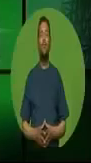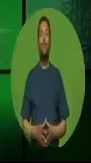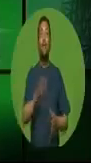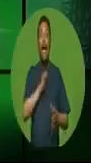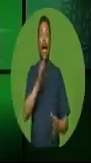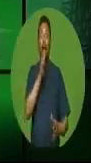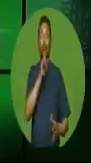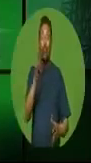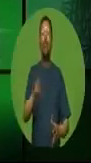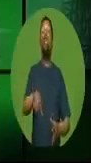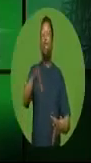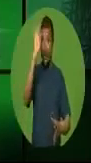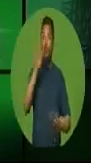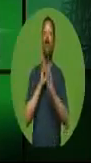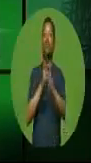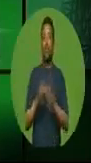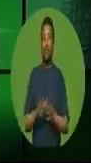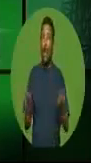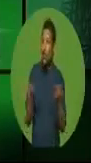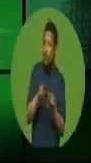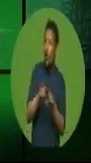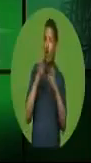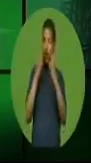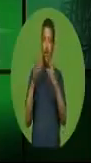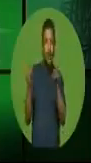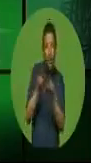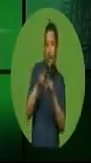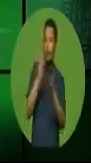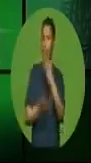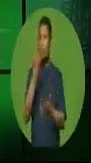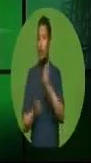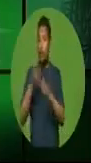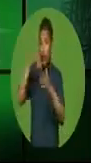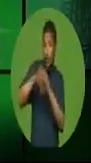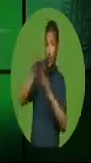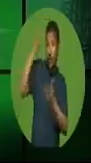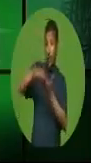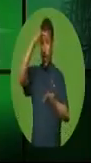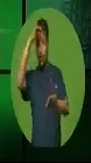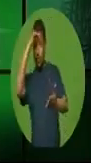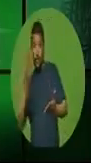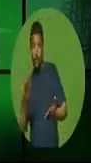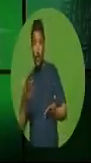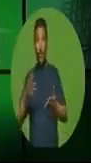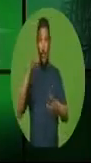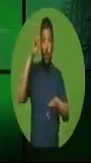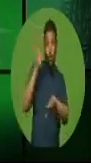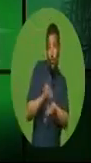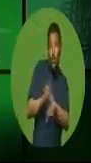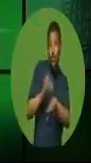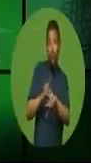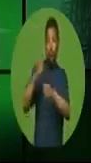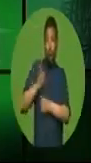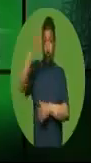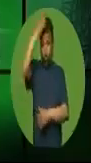I am sure you've got the answer, as we had similar discussions in previous lessons. During the Derg